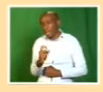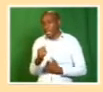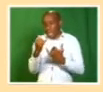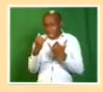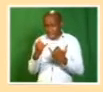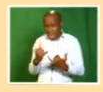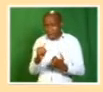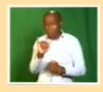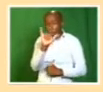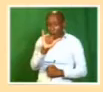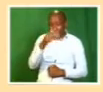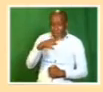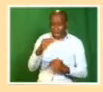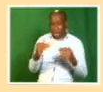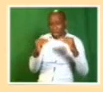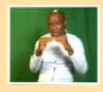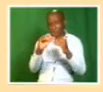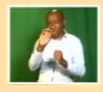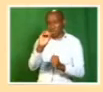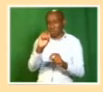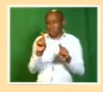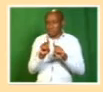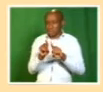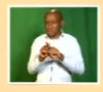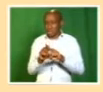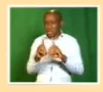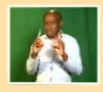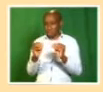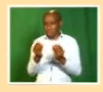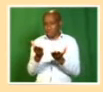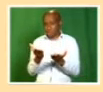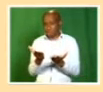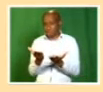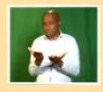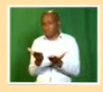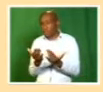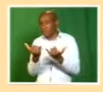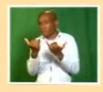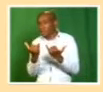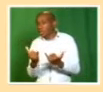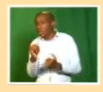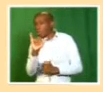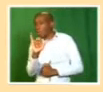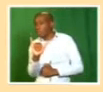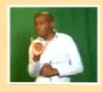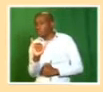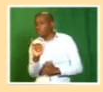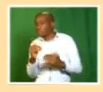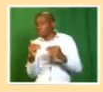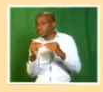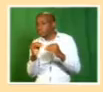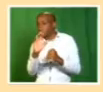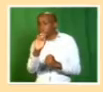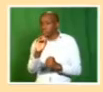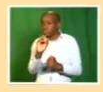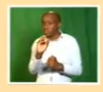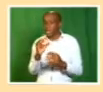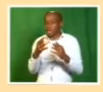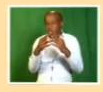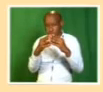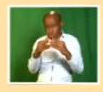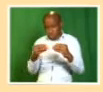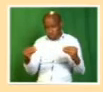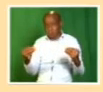y to be 0, like I've done here in the next slide. When y is equals to 0, check here, you solve